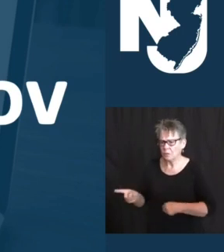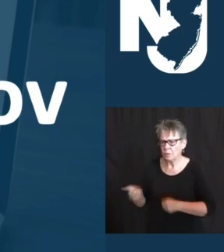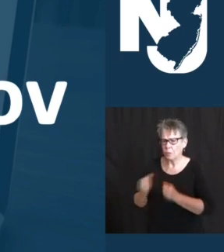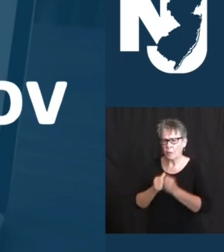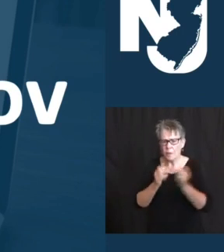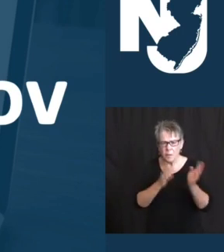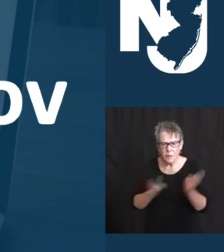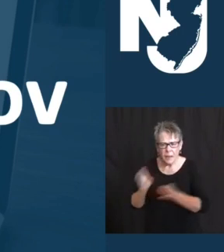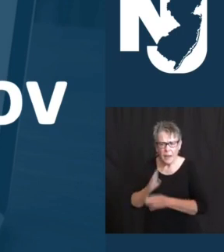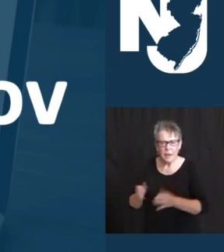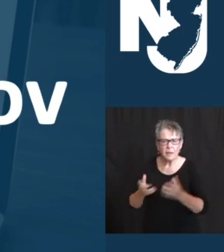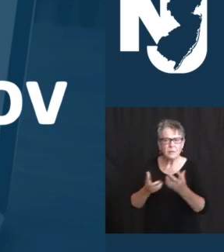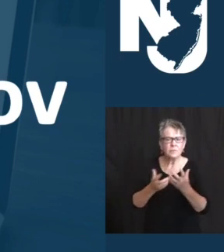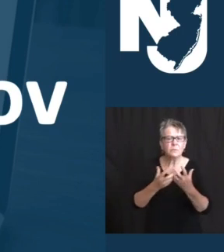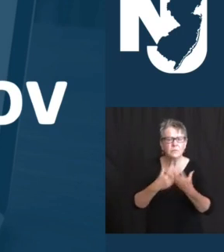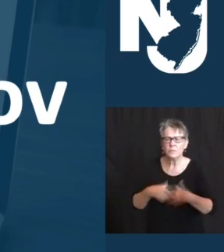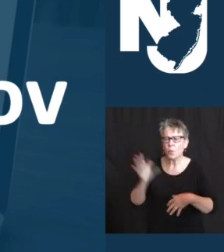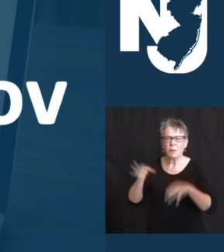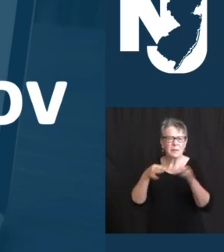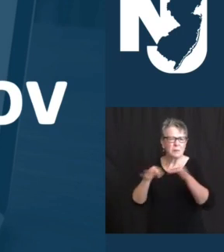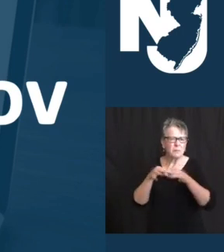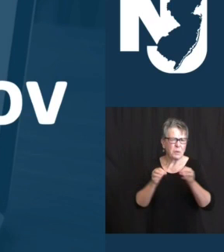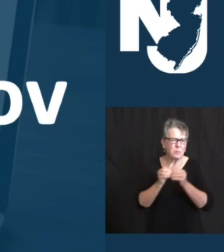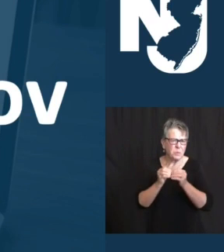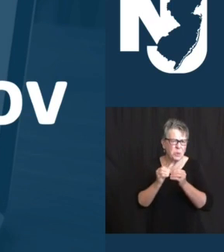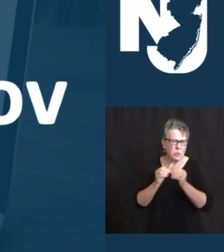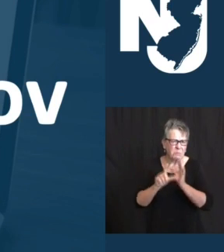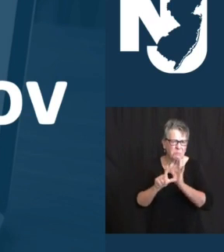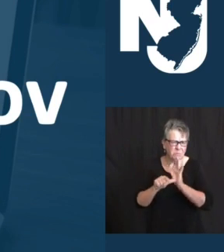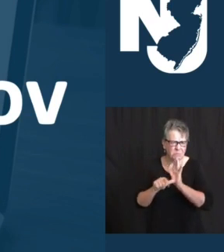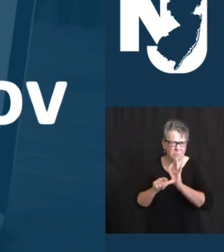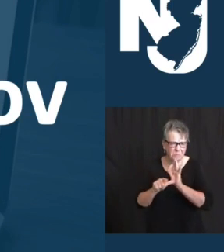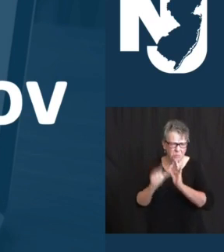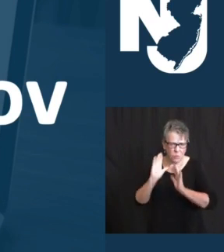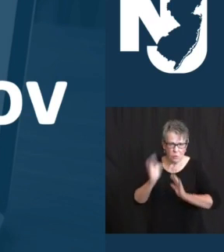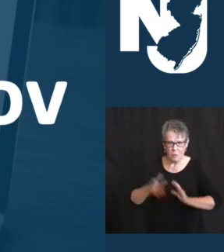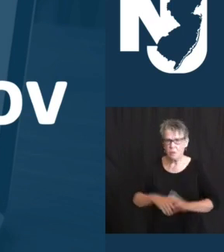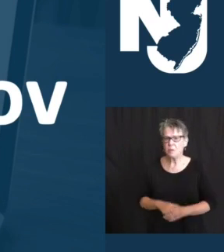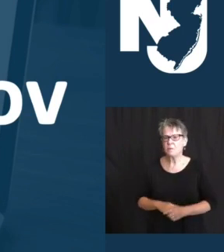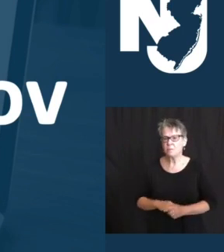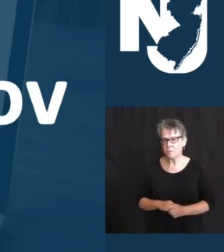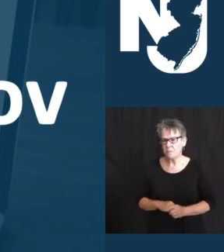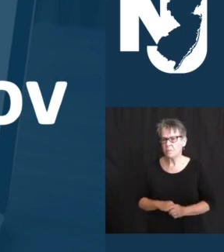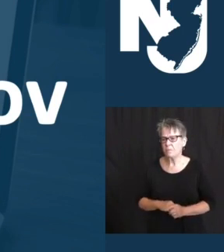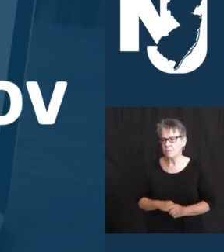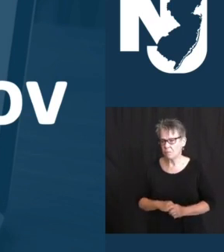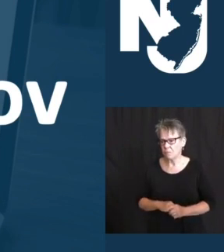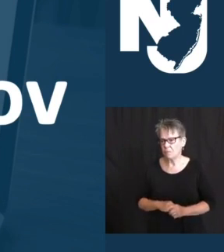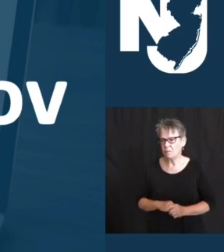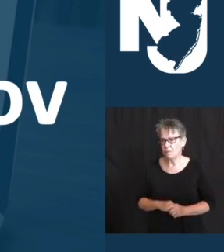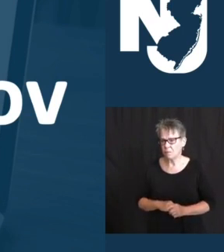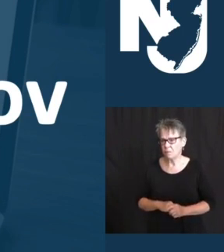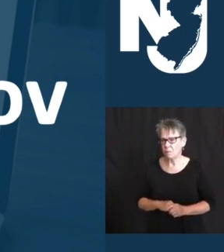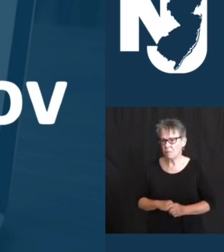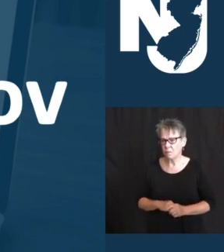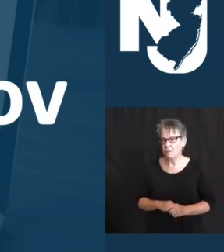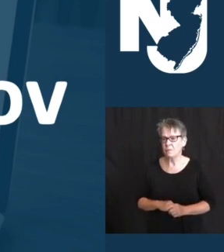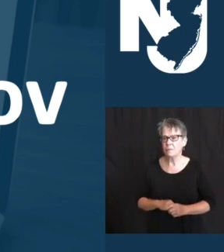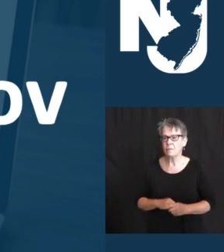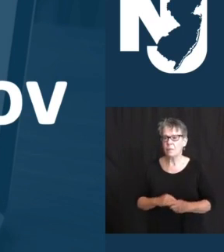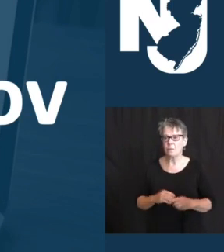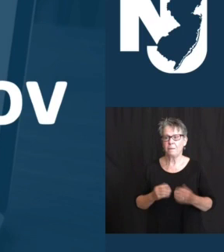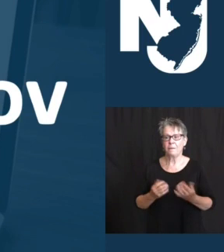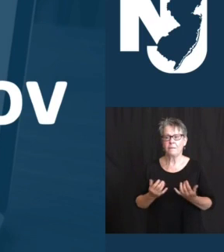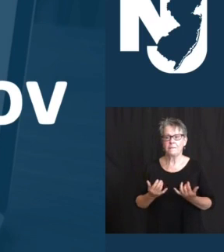in a couple of minutes. And as you prepare to join the front office happily in a few weeks as our new Chief